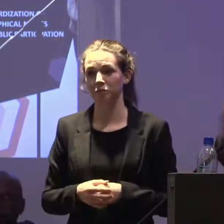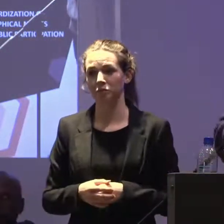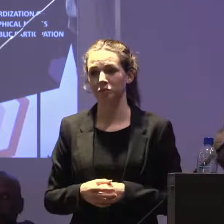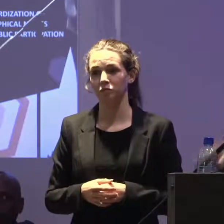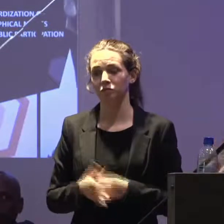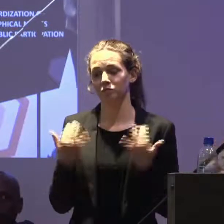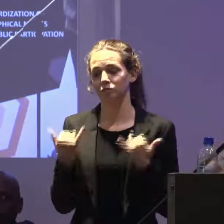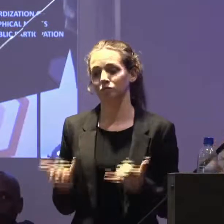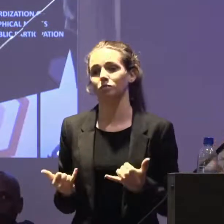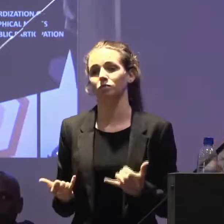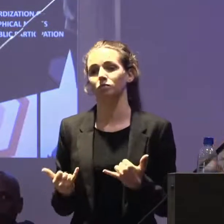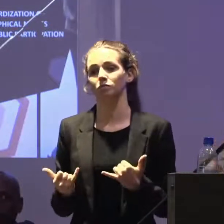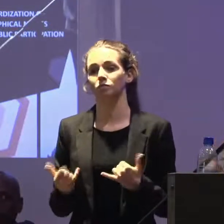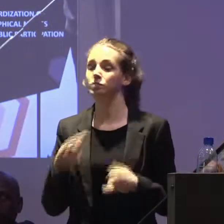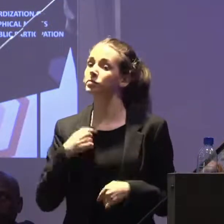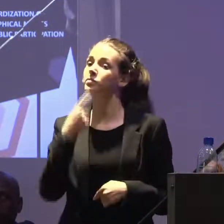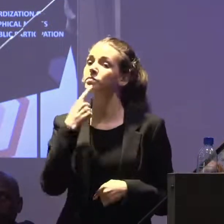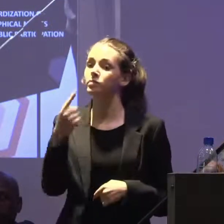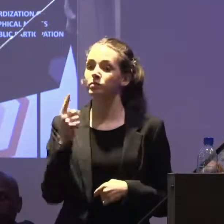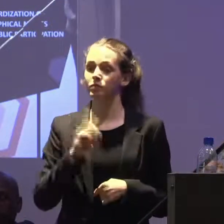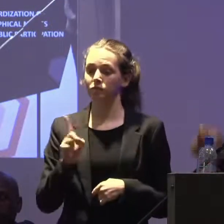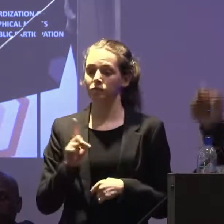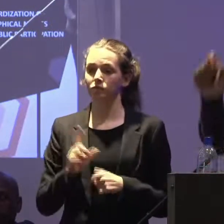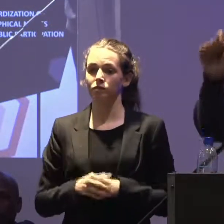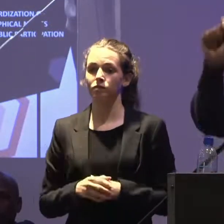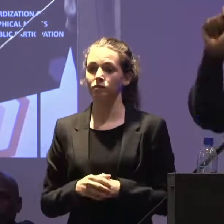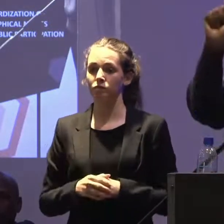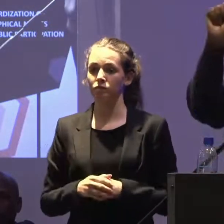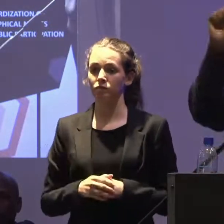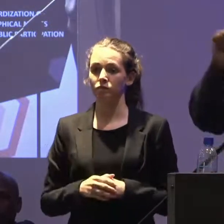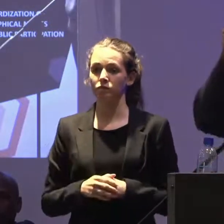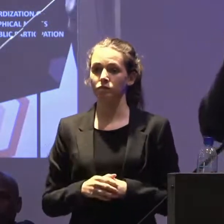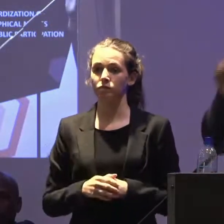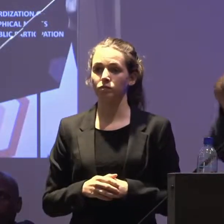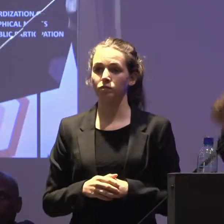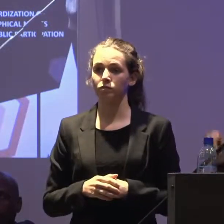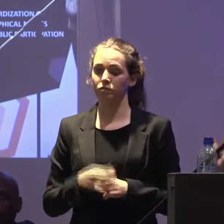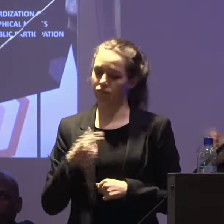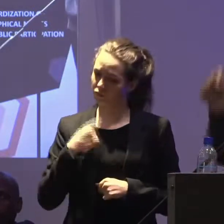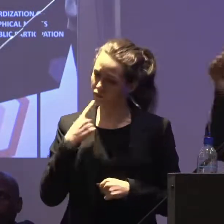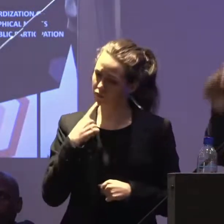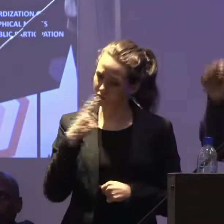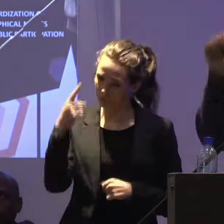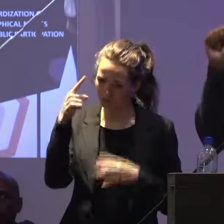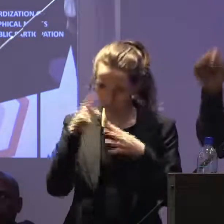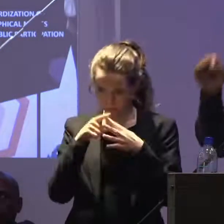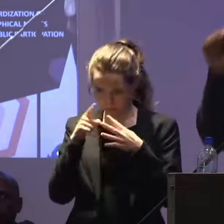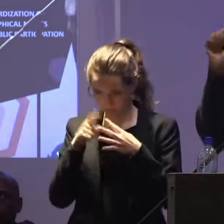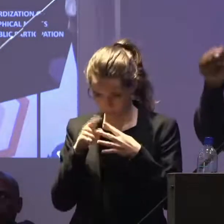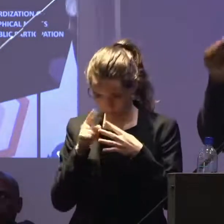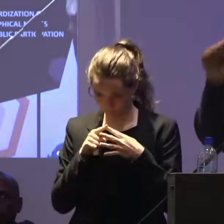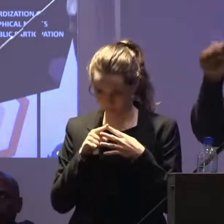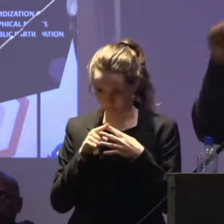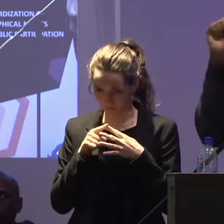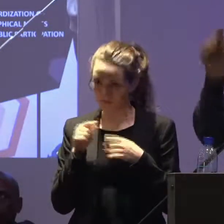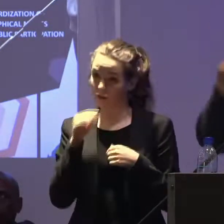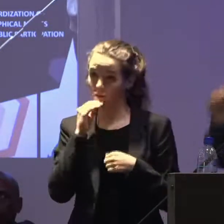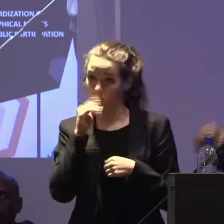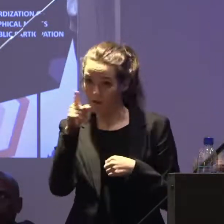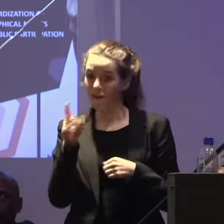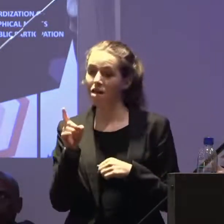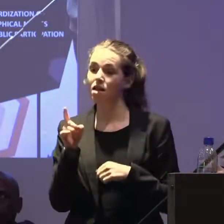Now, what am I saying? I want to state the following. Never give advice in a